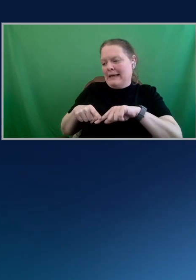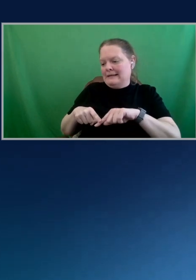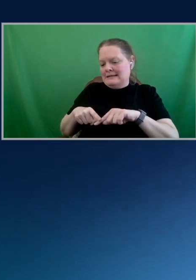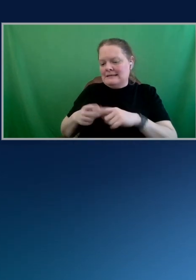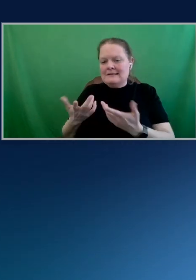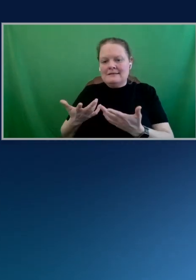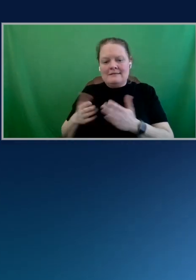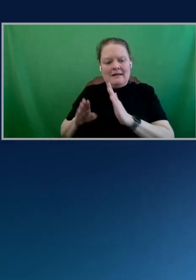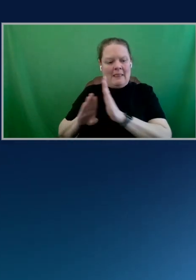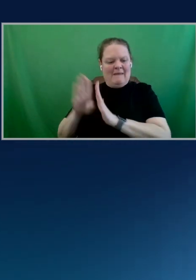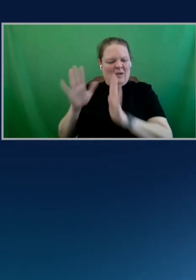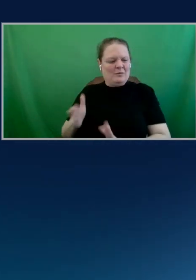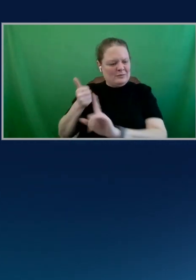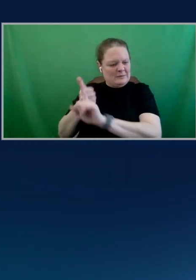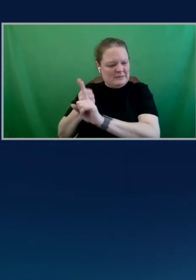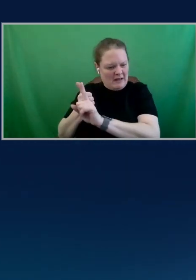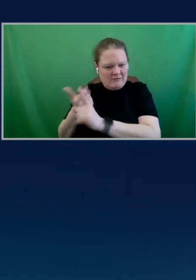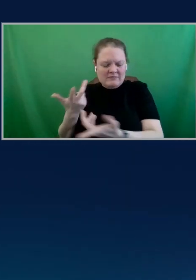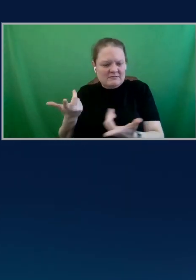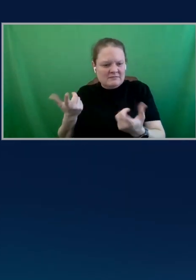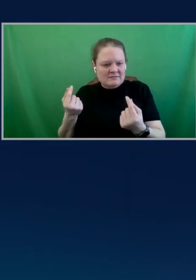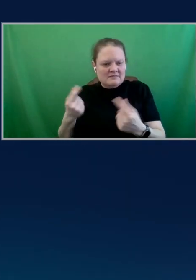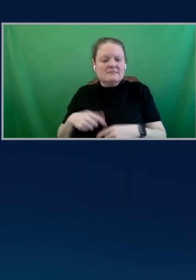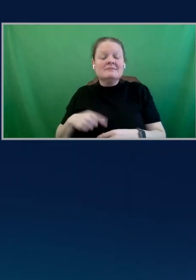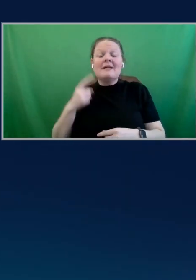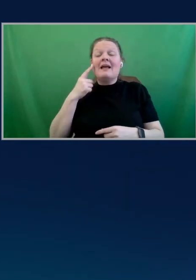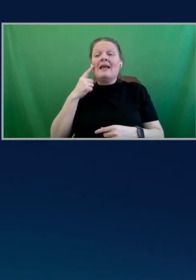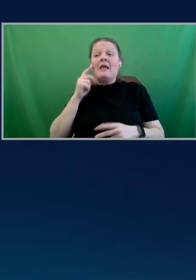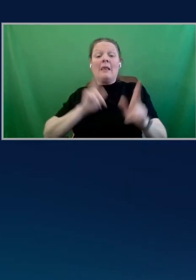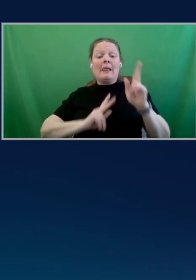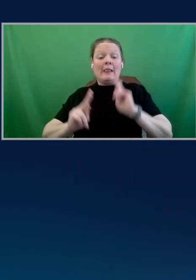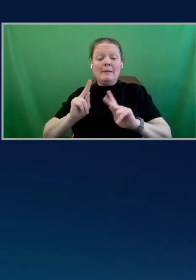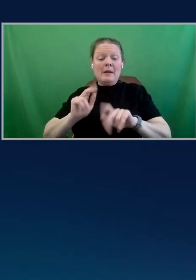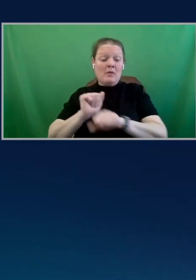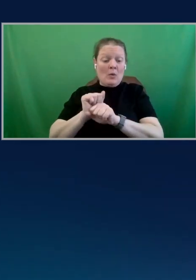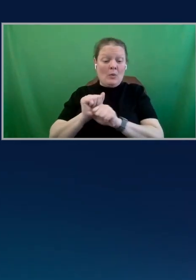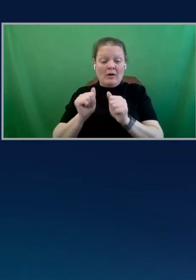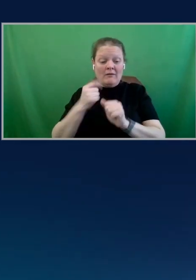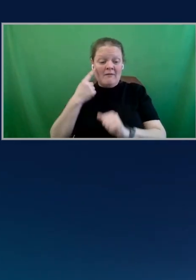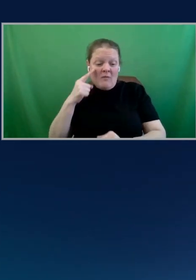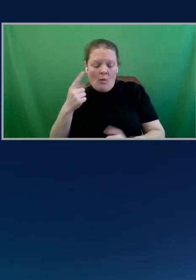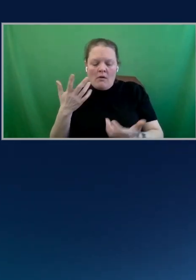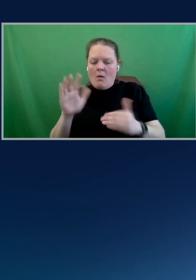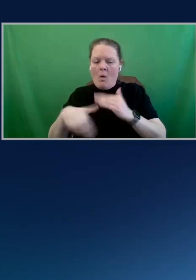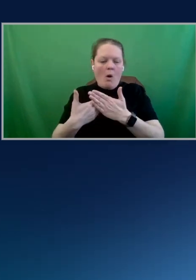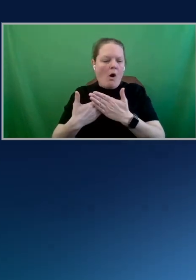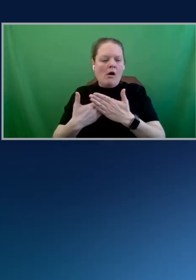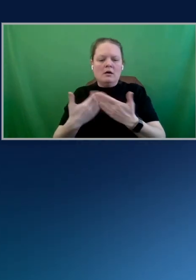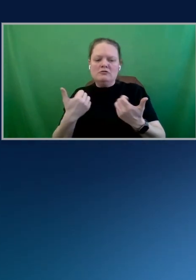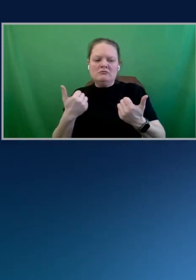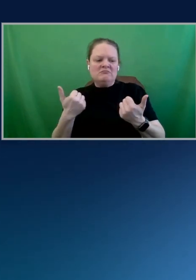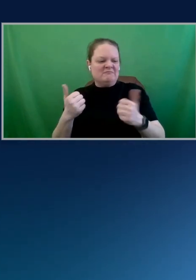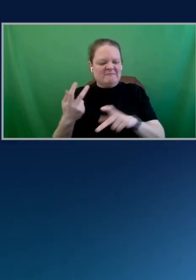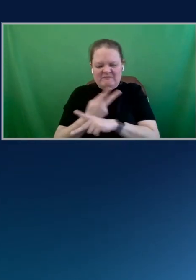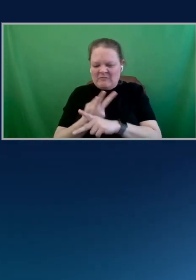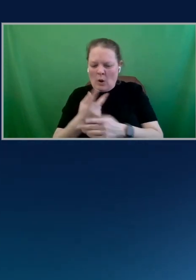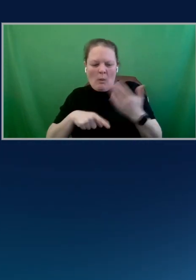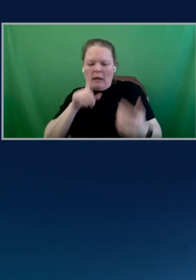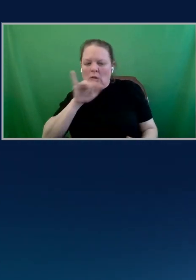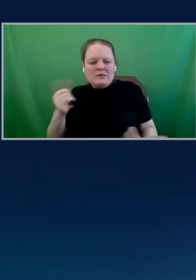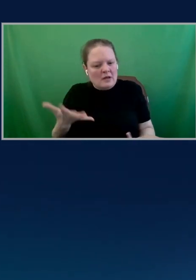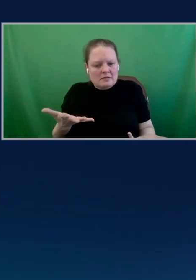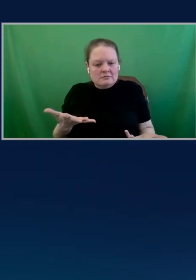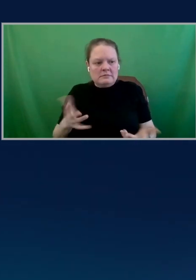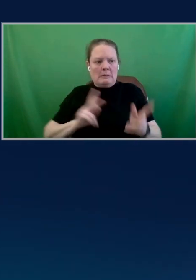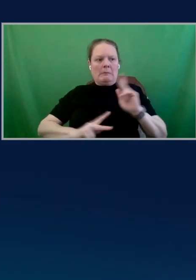I think developers are all, and the people they work for are all trying to figure out what this actually looks like because people don't know where to